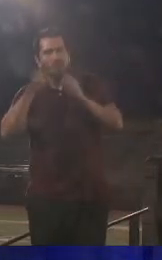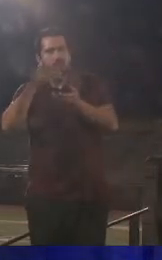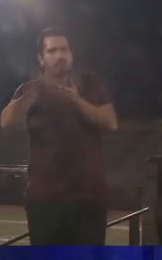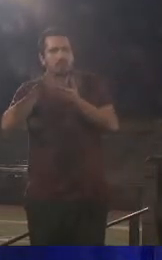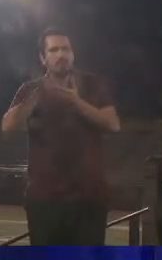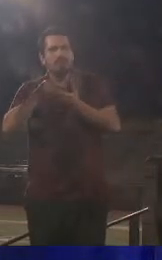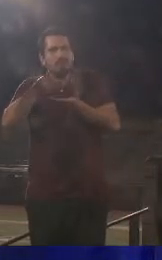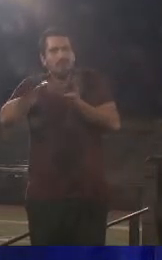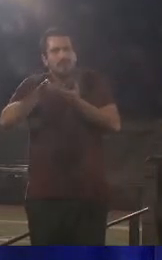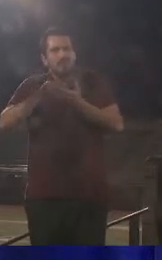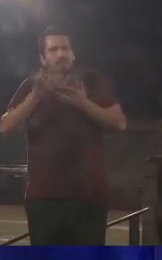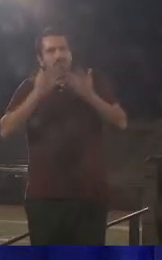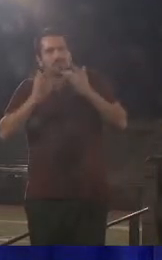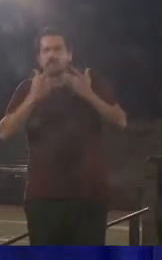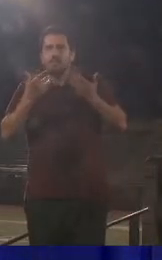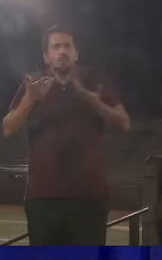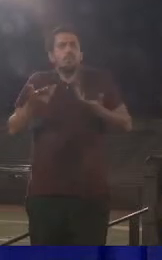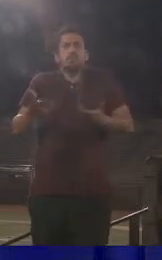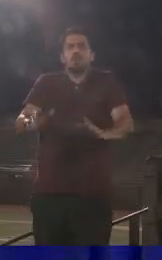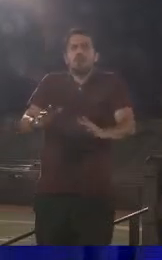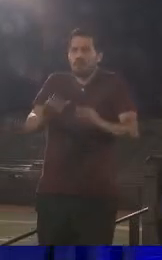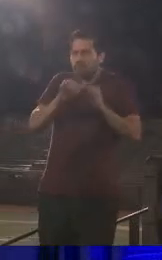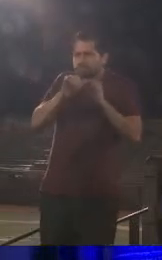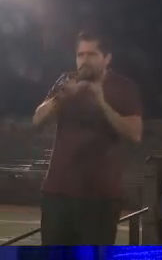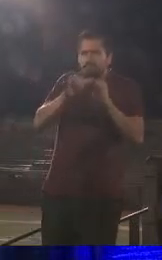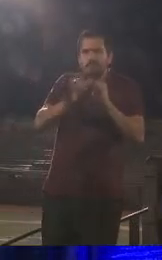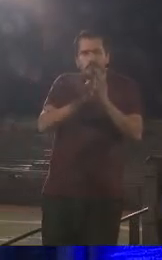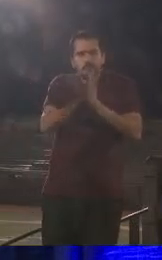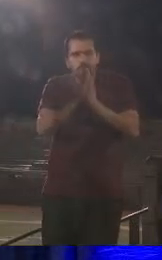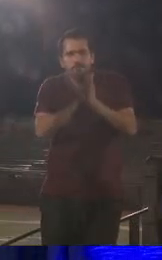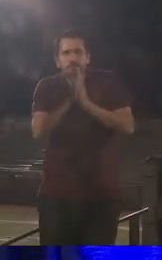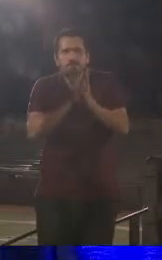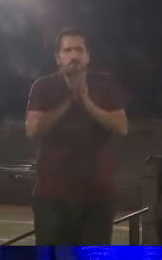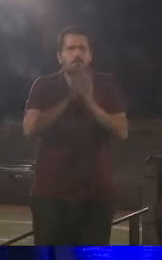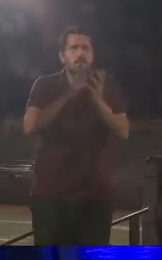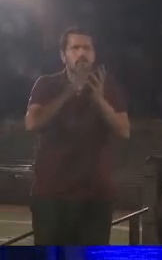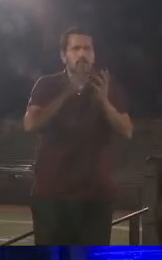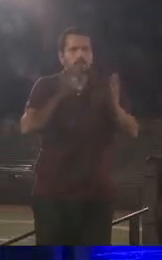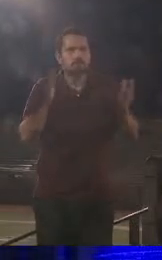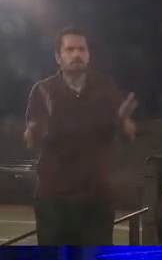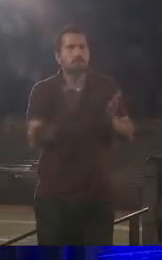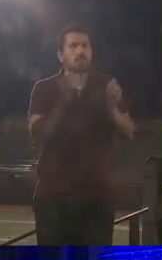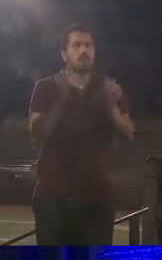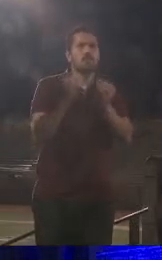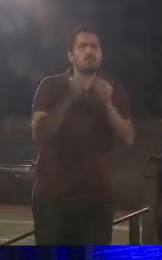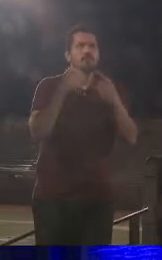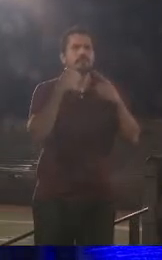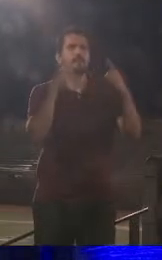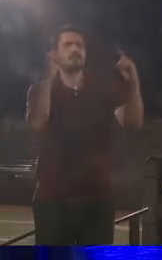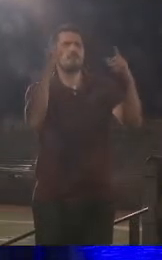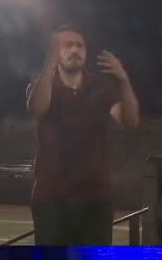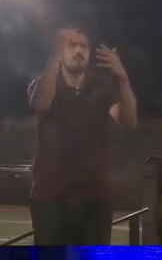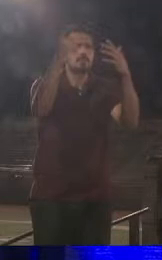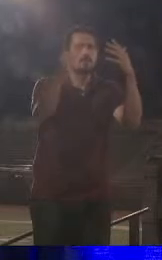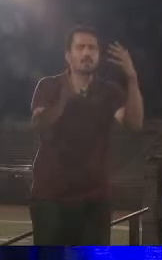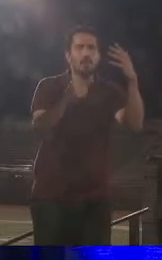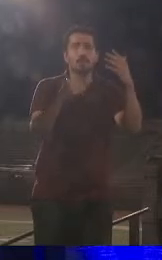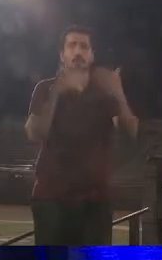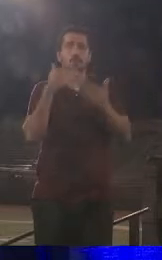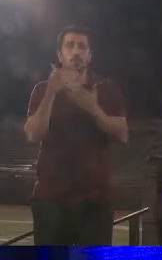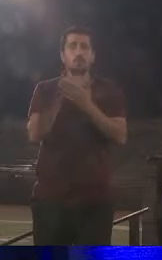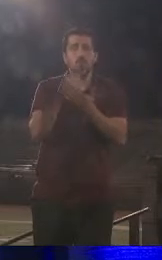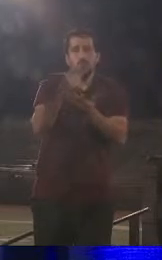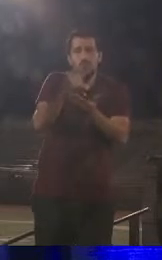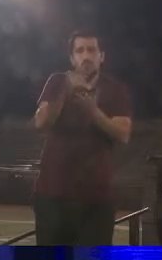sees himself as highly motivated and always pushing himself to achieve more. Good grades were a